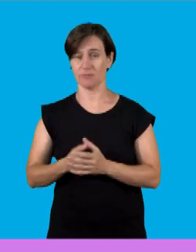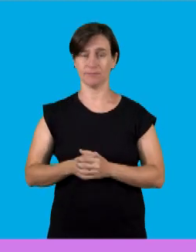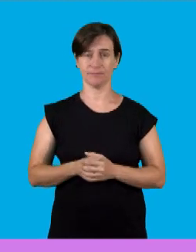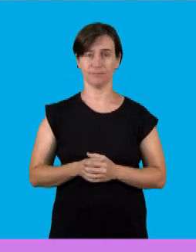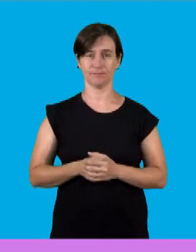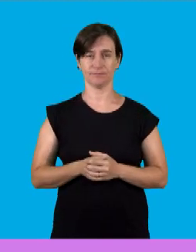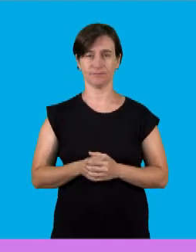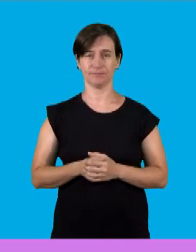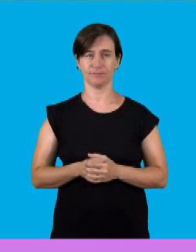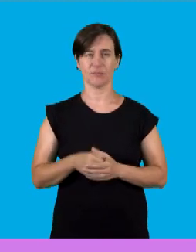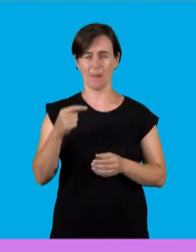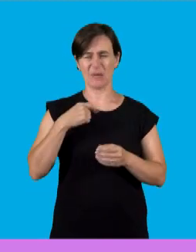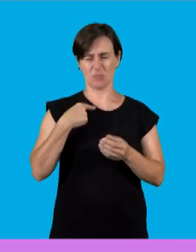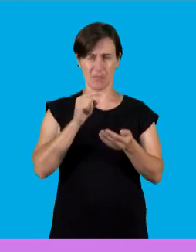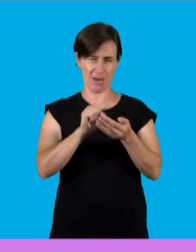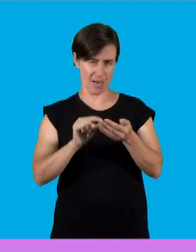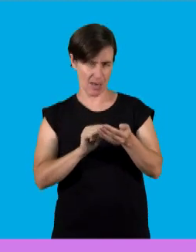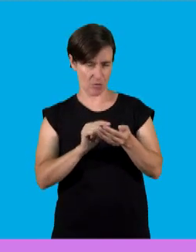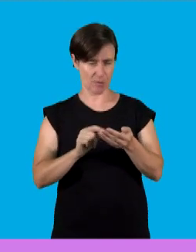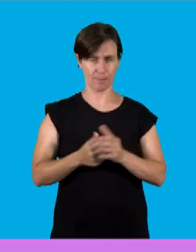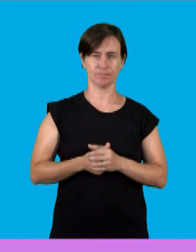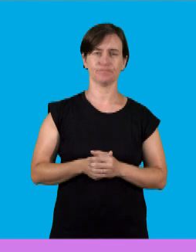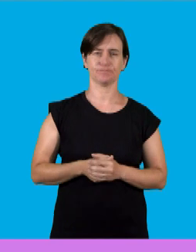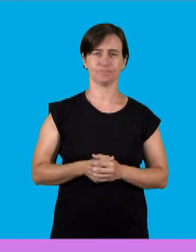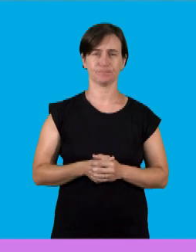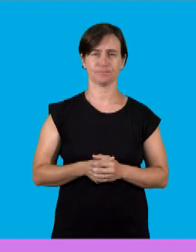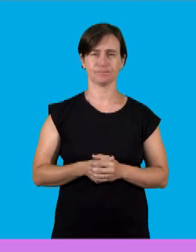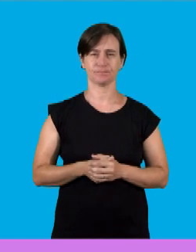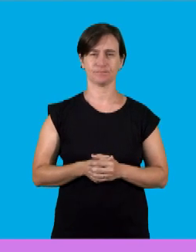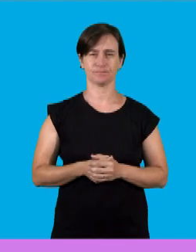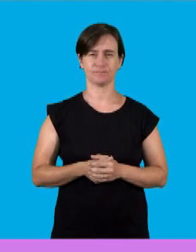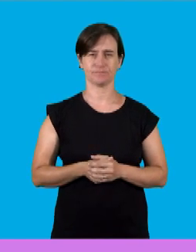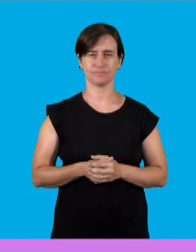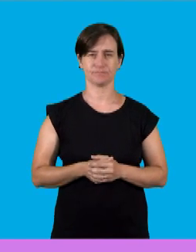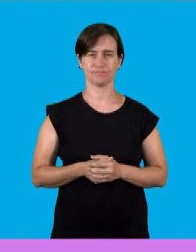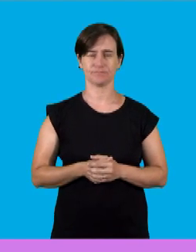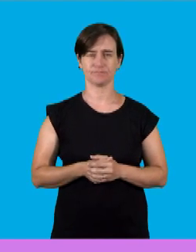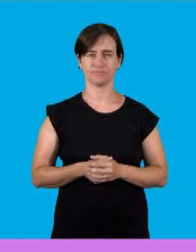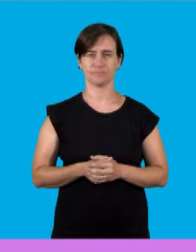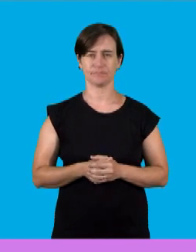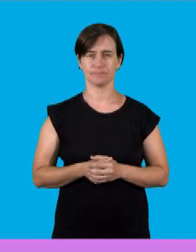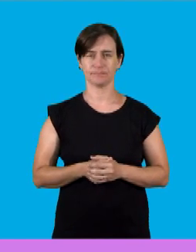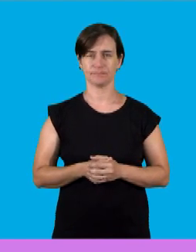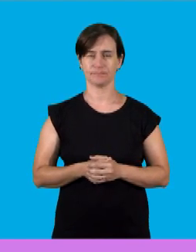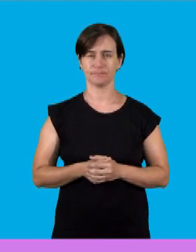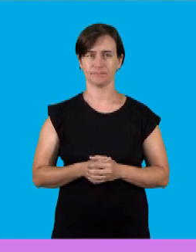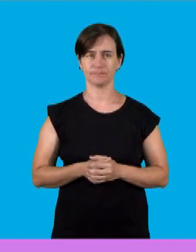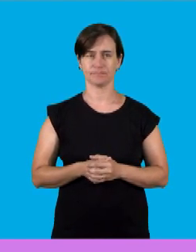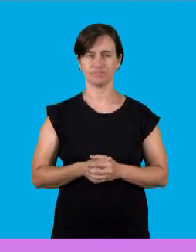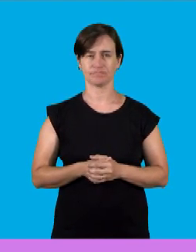rand. Okay? So I'm just going to type that in so that you can follow with me. So how will I get that amount? Okay? So I'll take